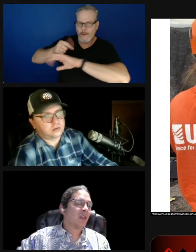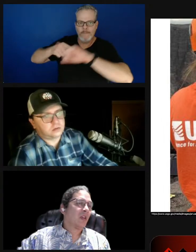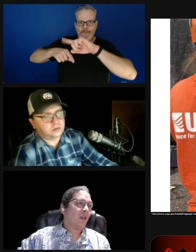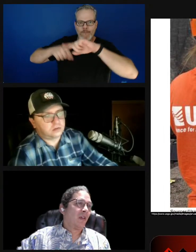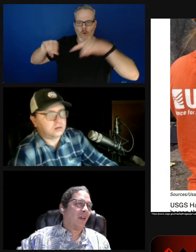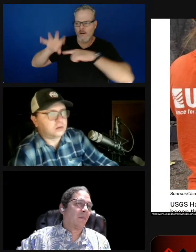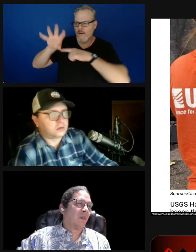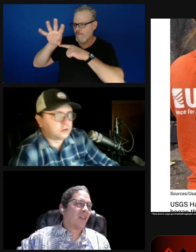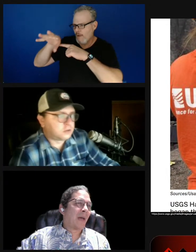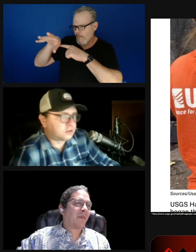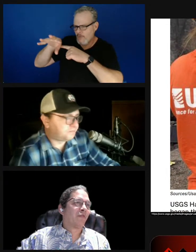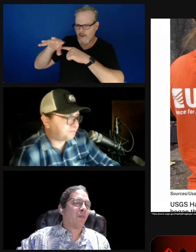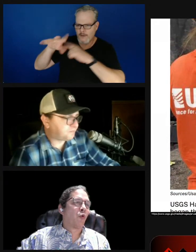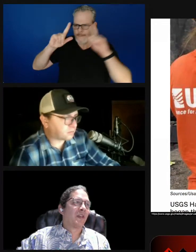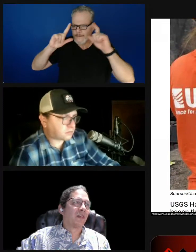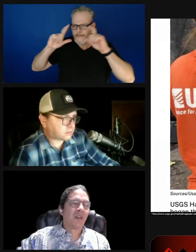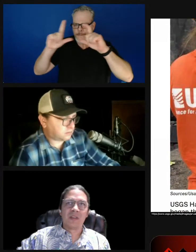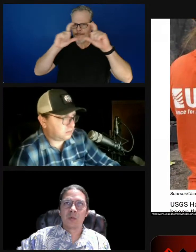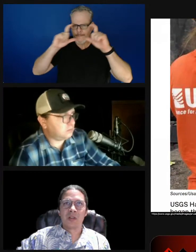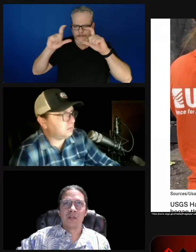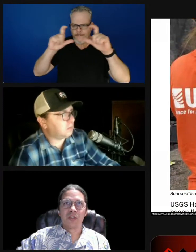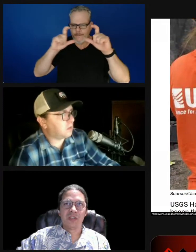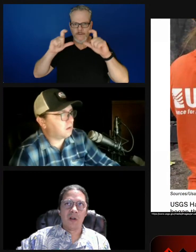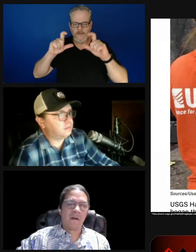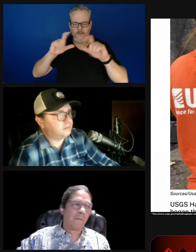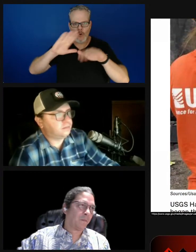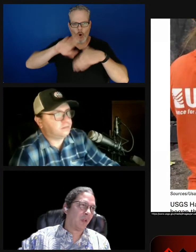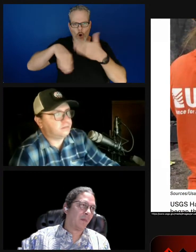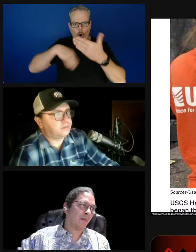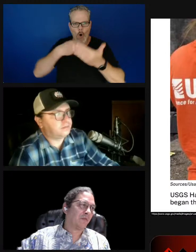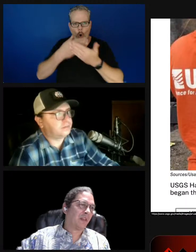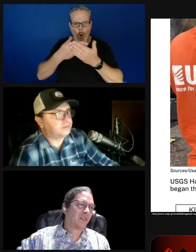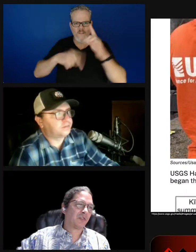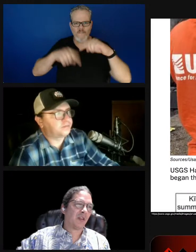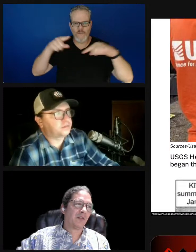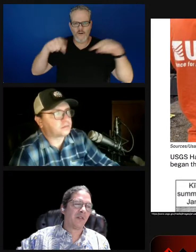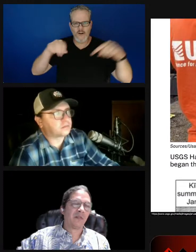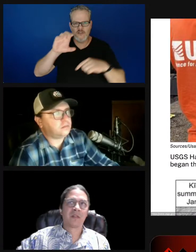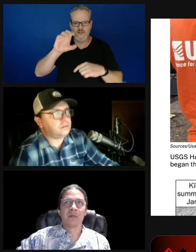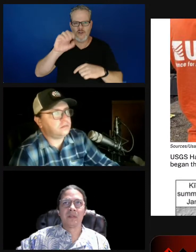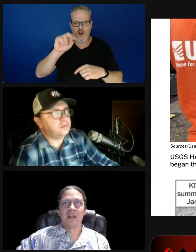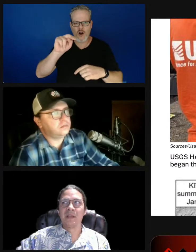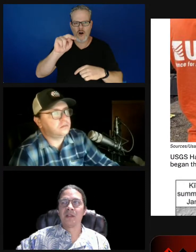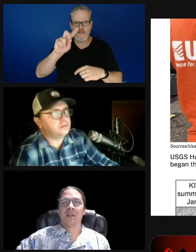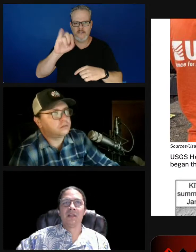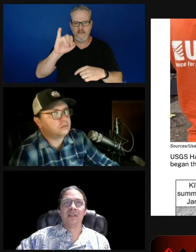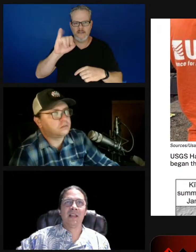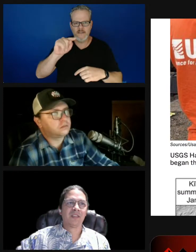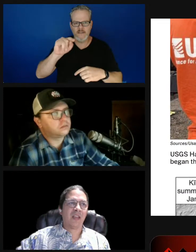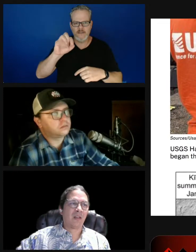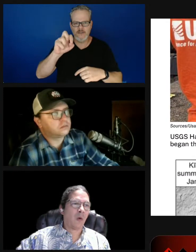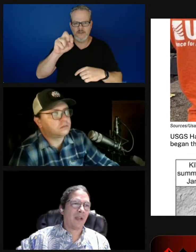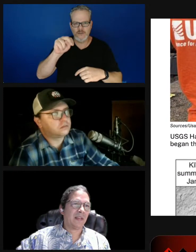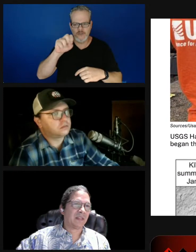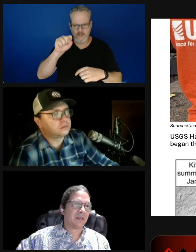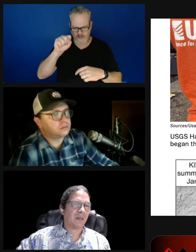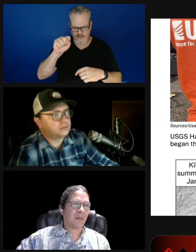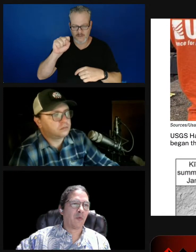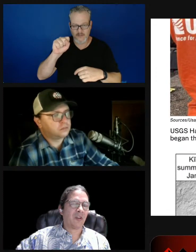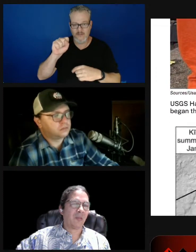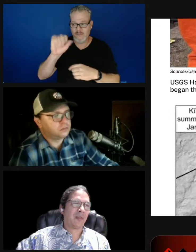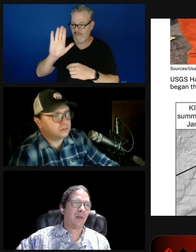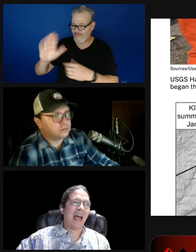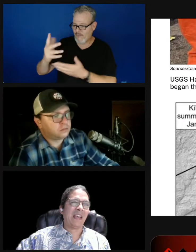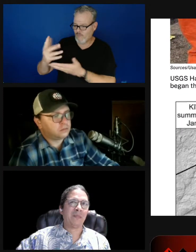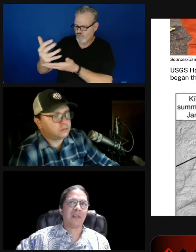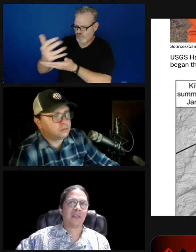science on top of reporting to us what the conditions are around events. There's a lot of other data being collected that's not quite as